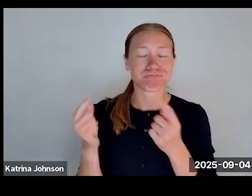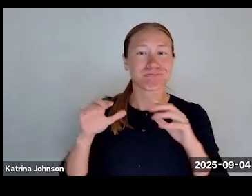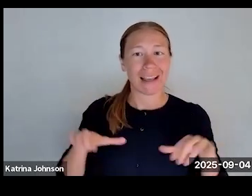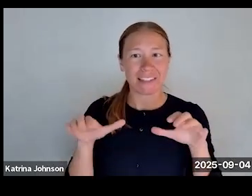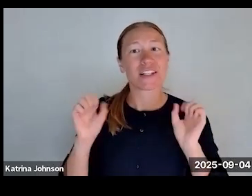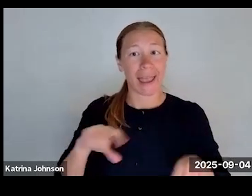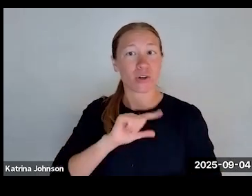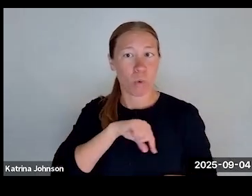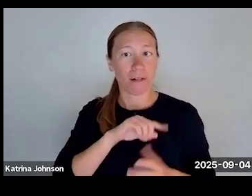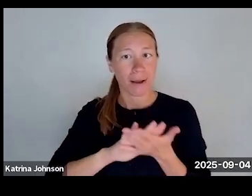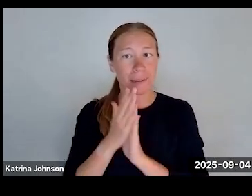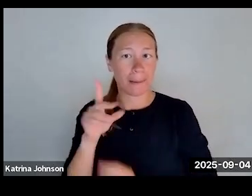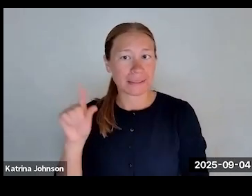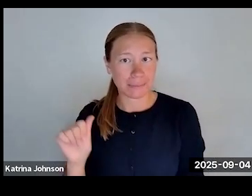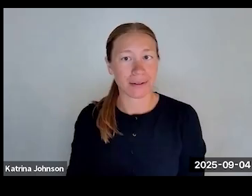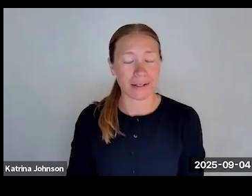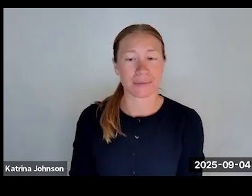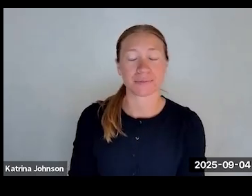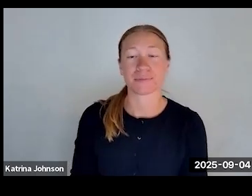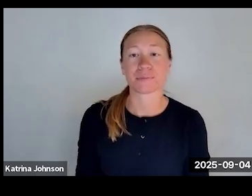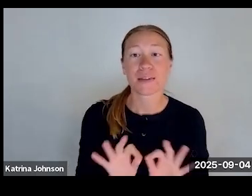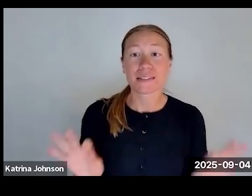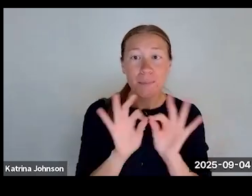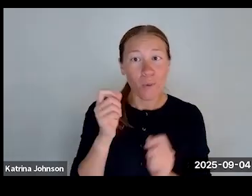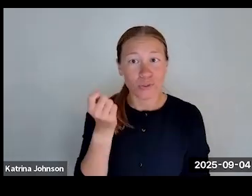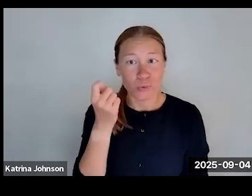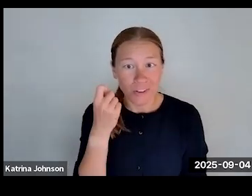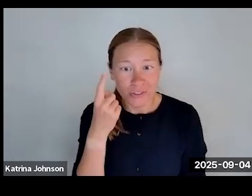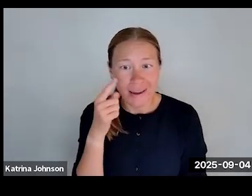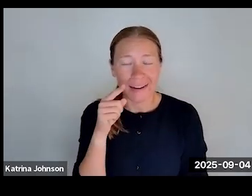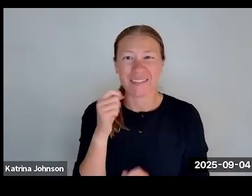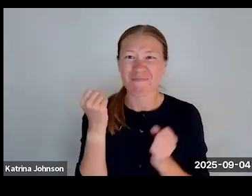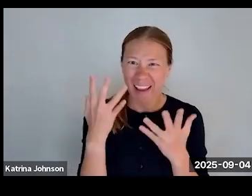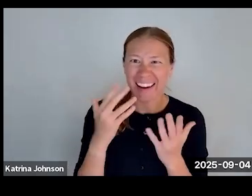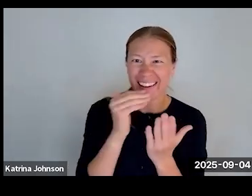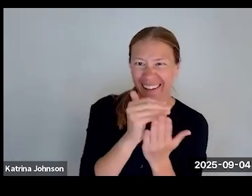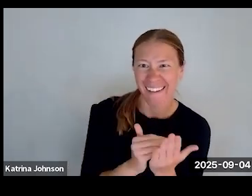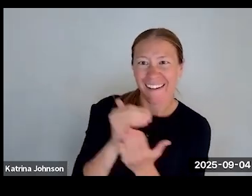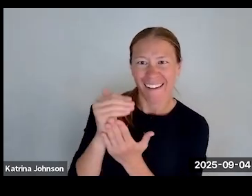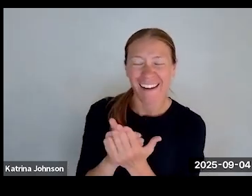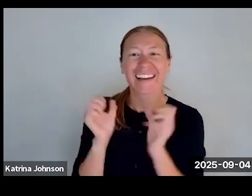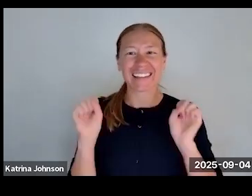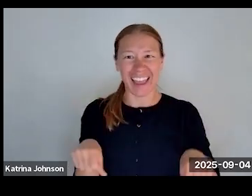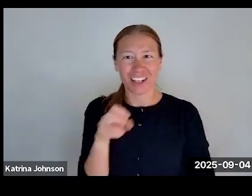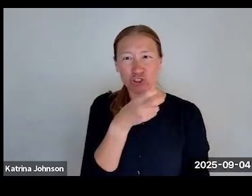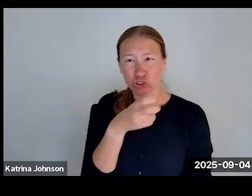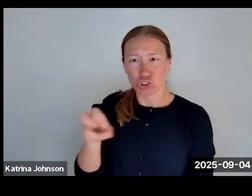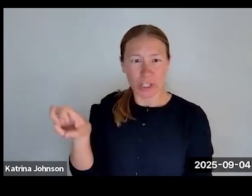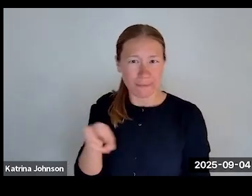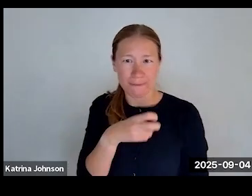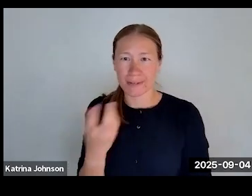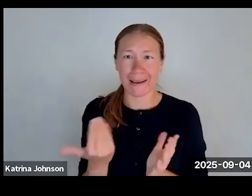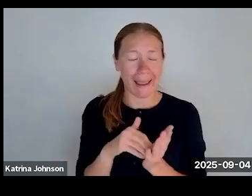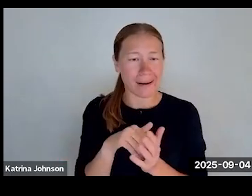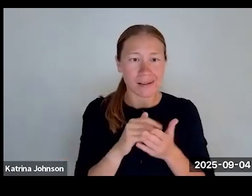disabilities. What's also important to understand is that many of these conditions can shift between being apparent and